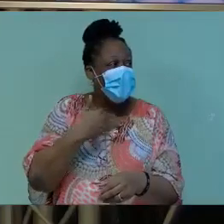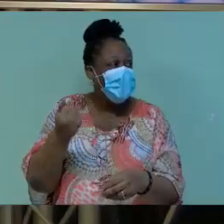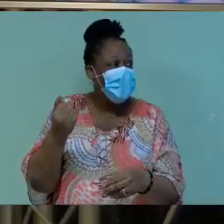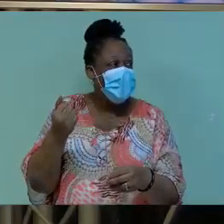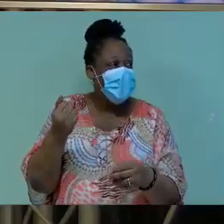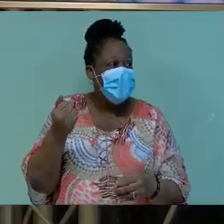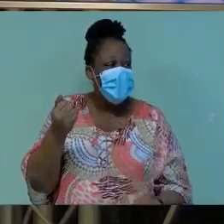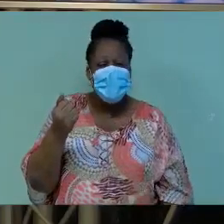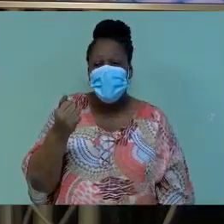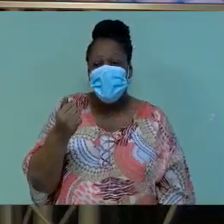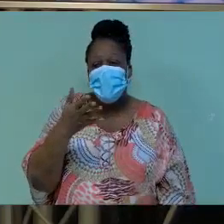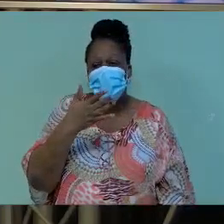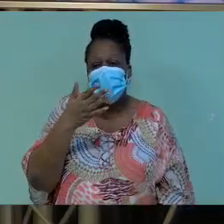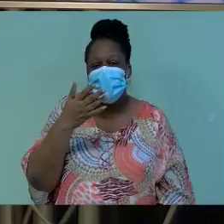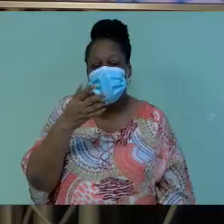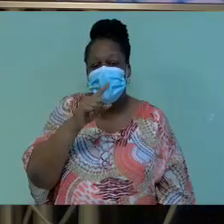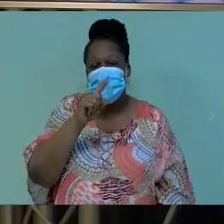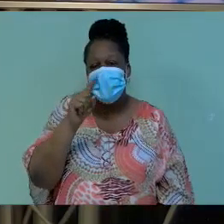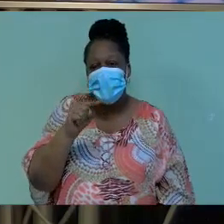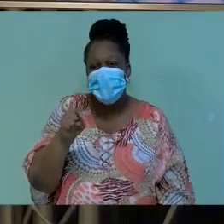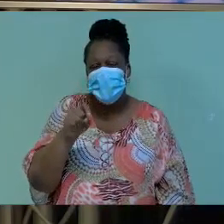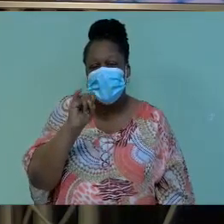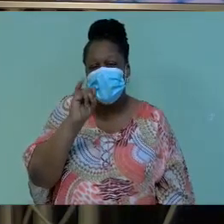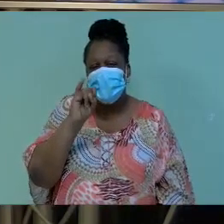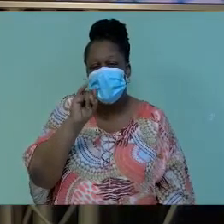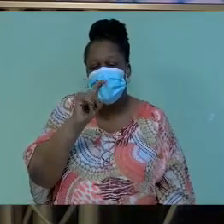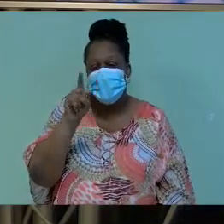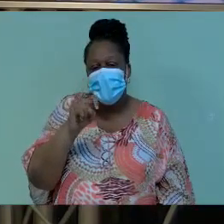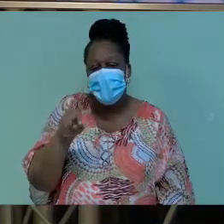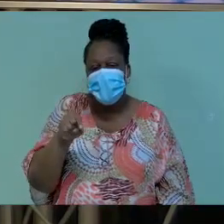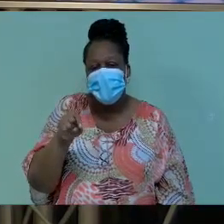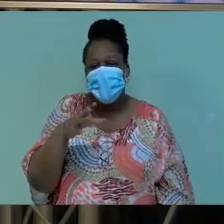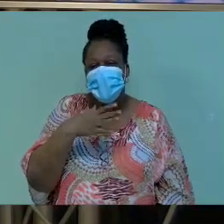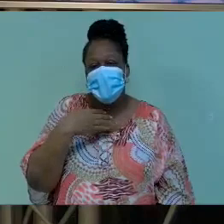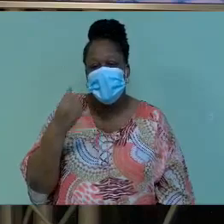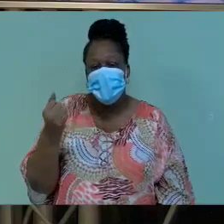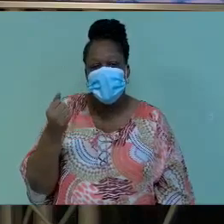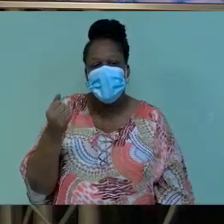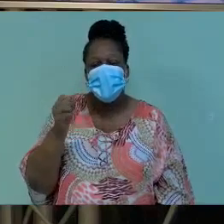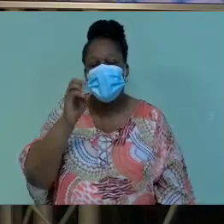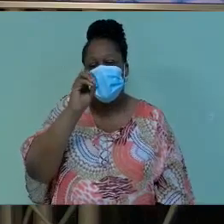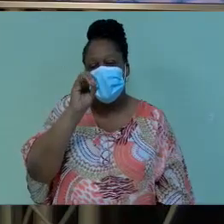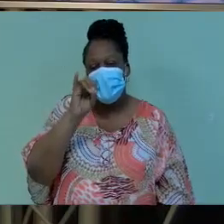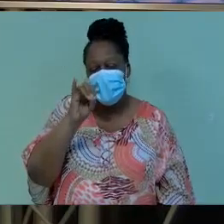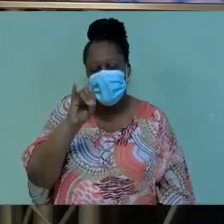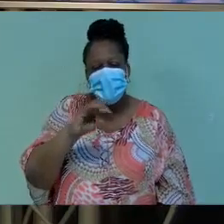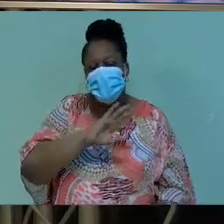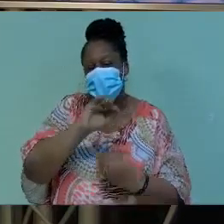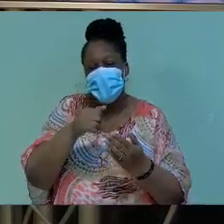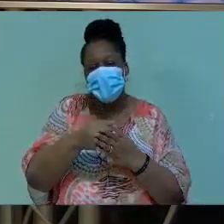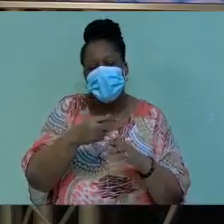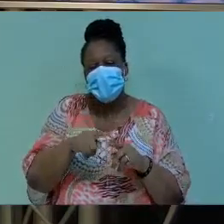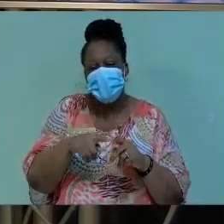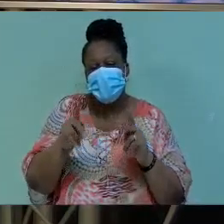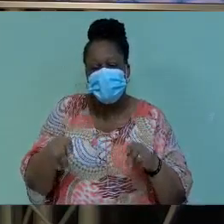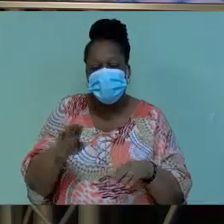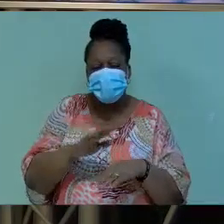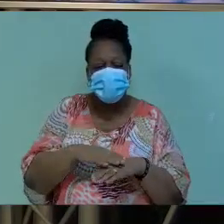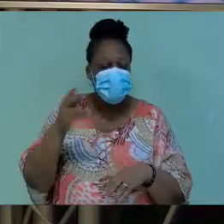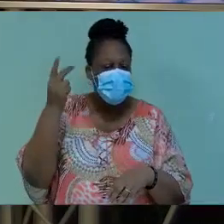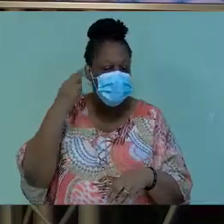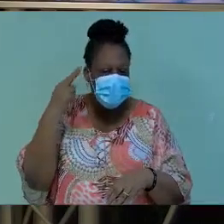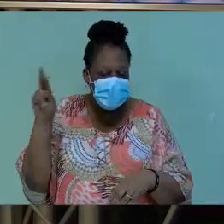Communications Task Force. We also thank ZIZ, Open Interactive, and all the media for being on